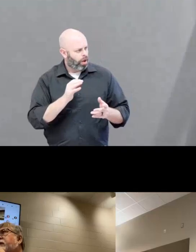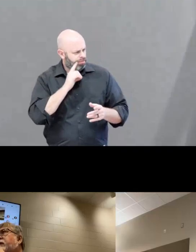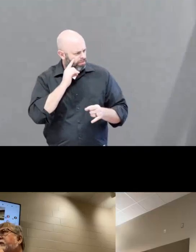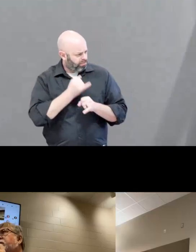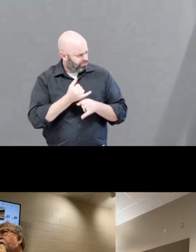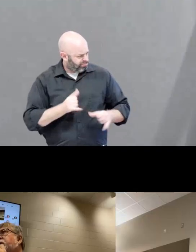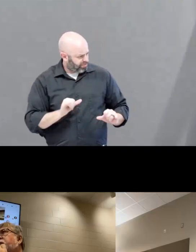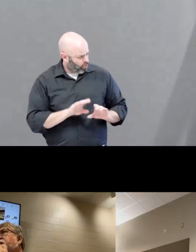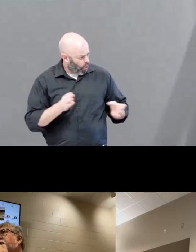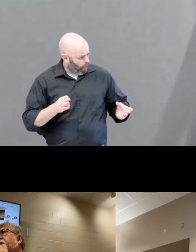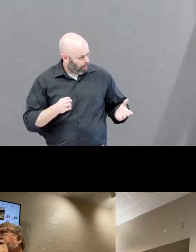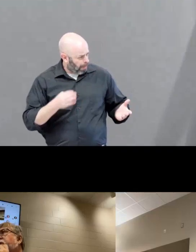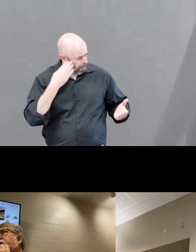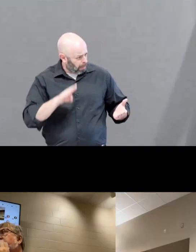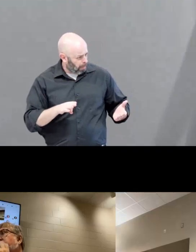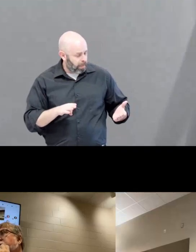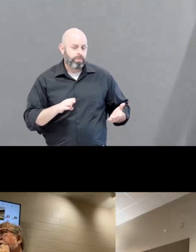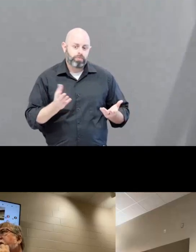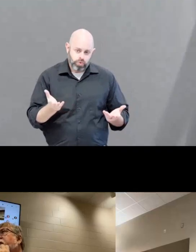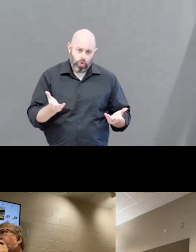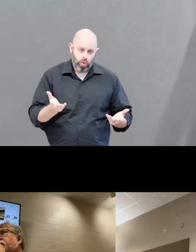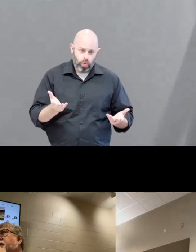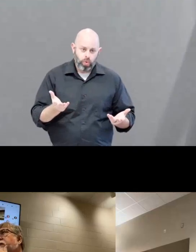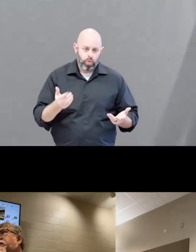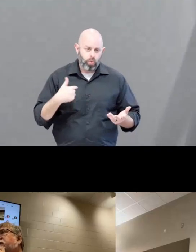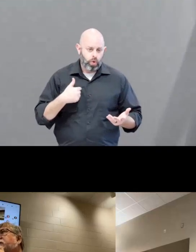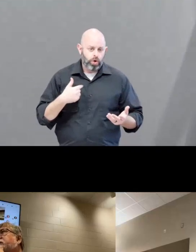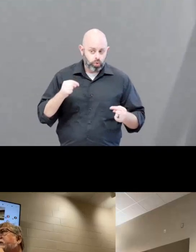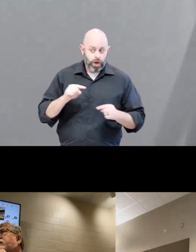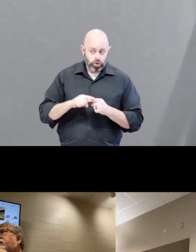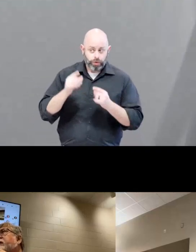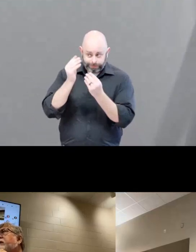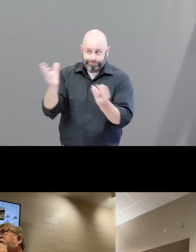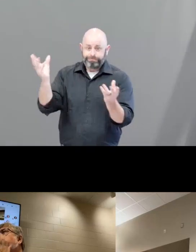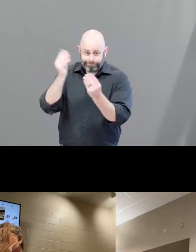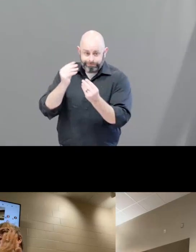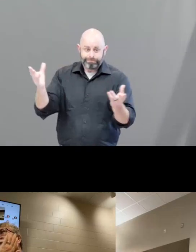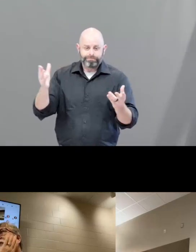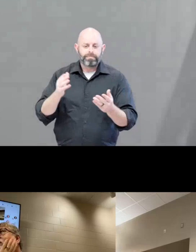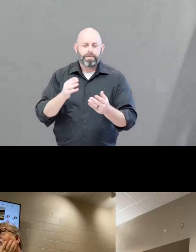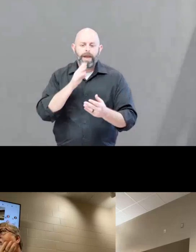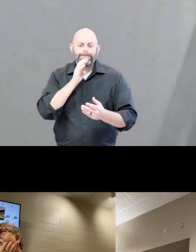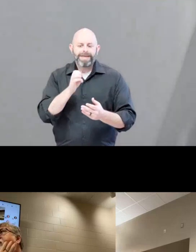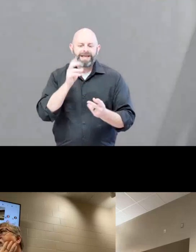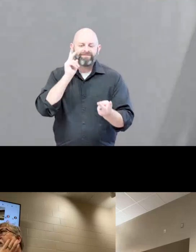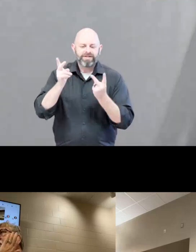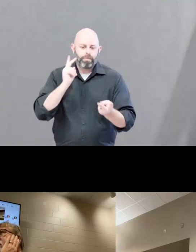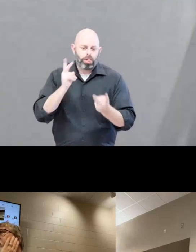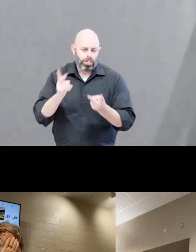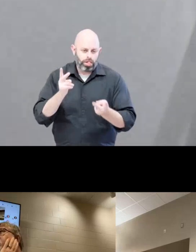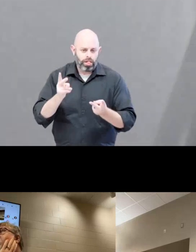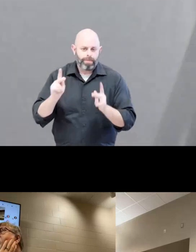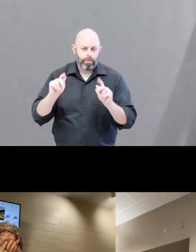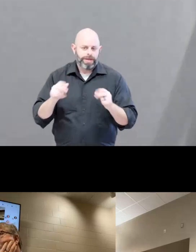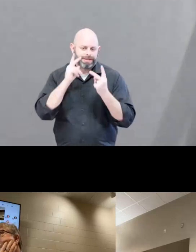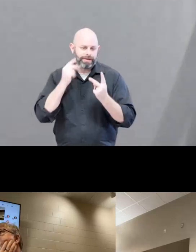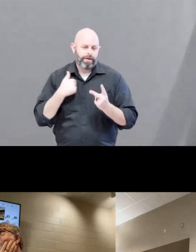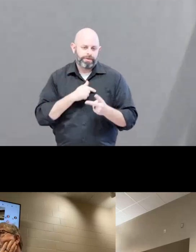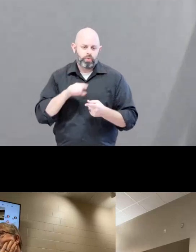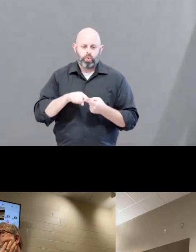we were still open. And so, we're just trying to be visible whenever possible.